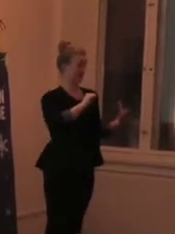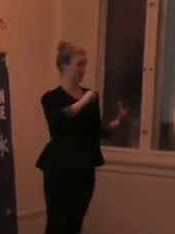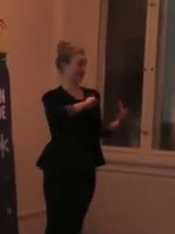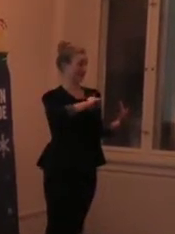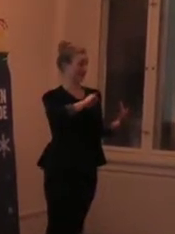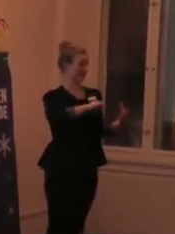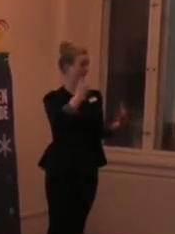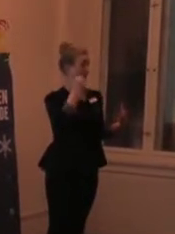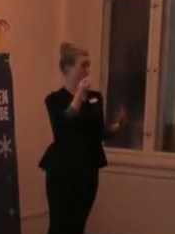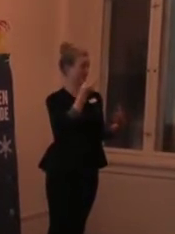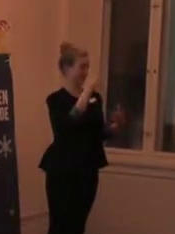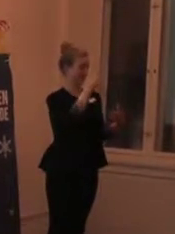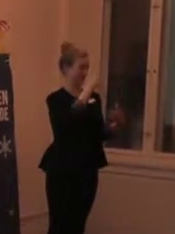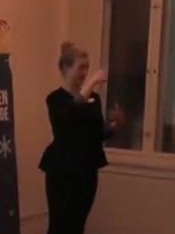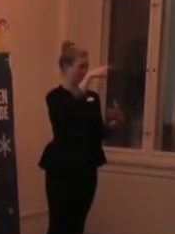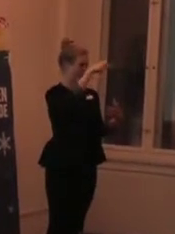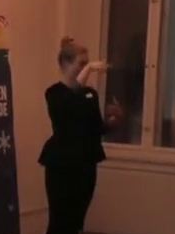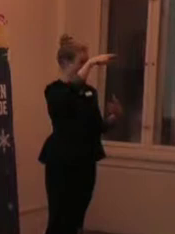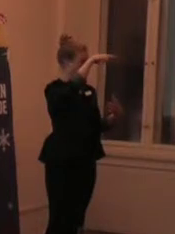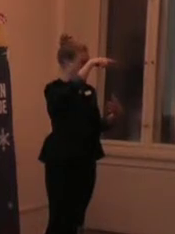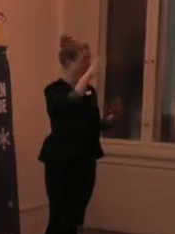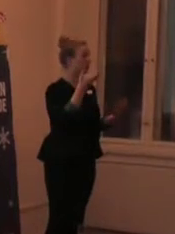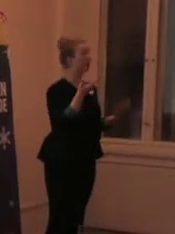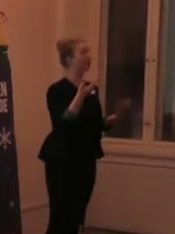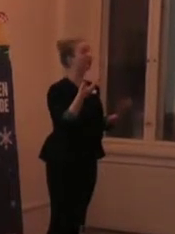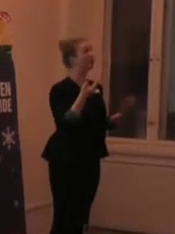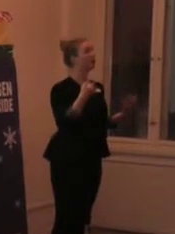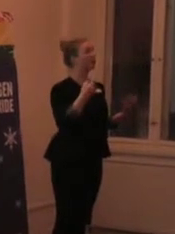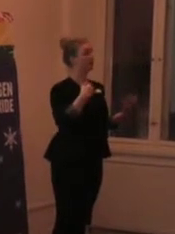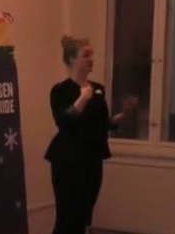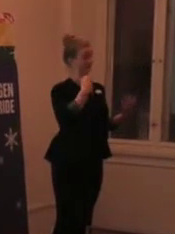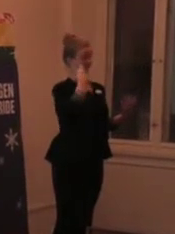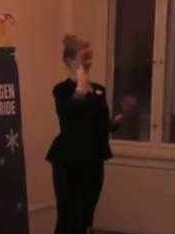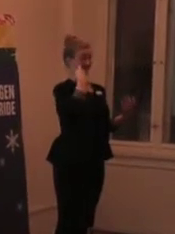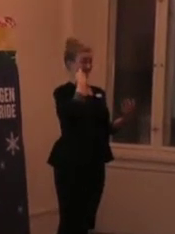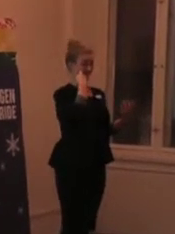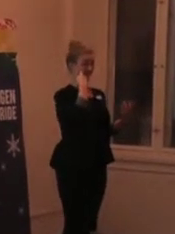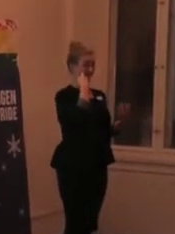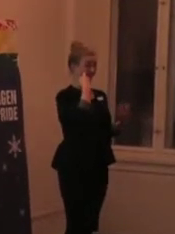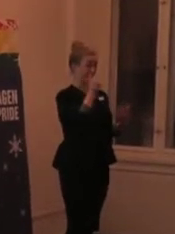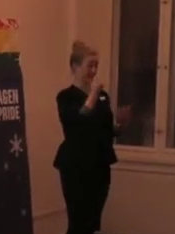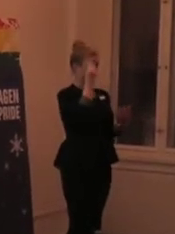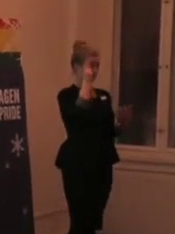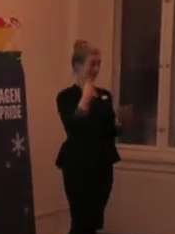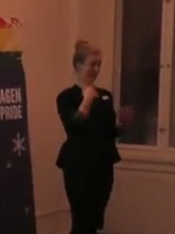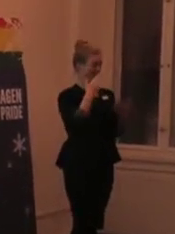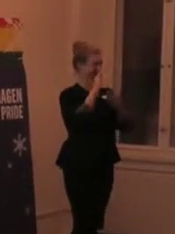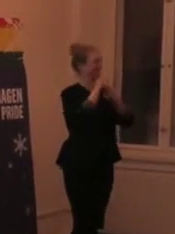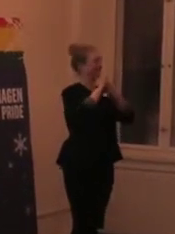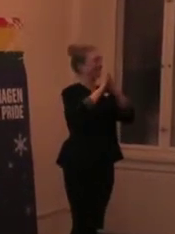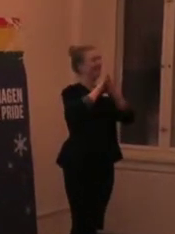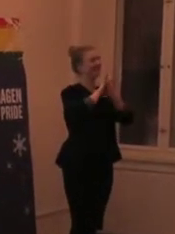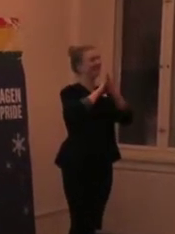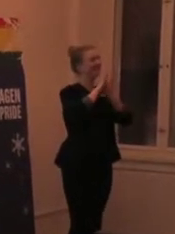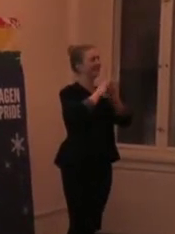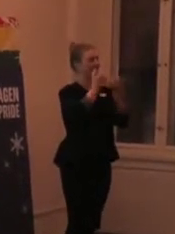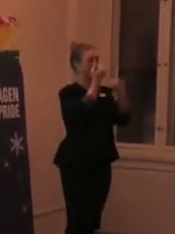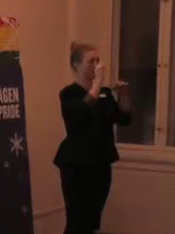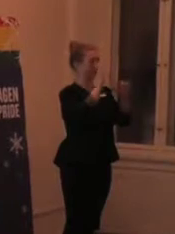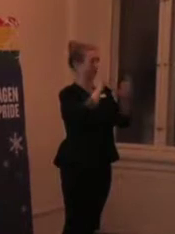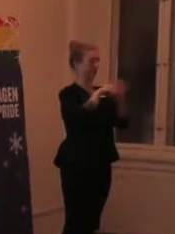responsibilities of those people. And until this very moment, there is not even one activity that they were a part